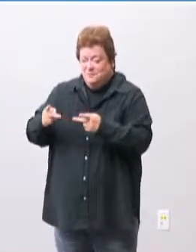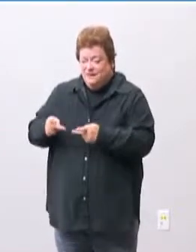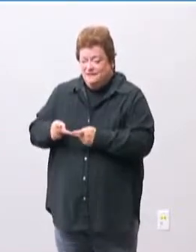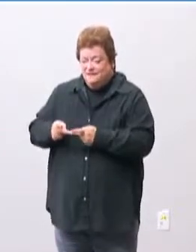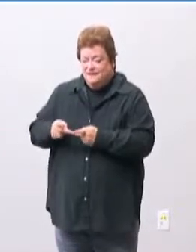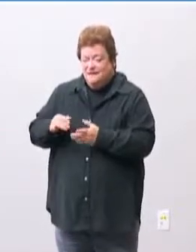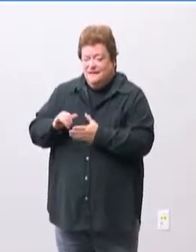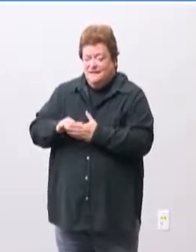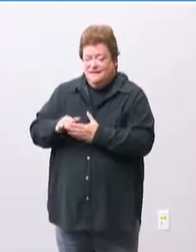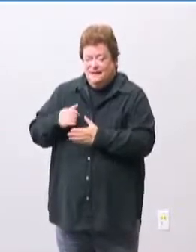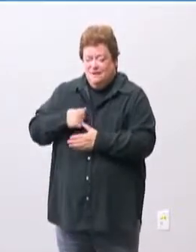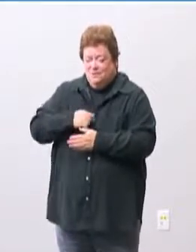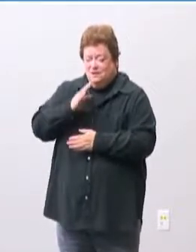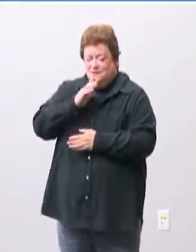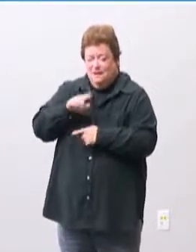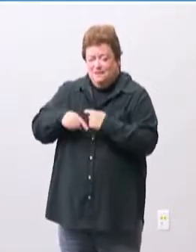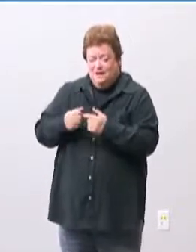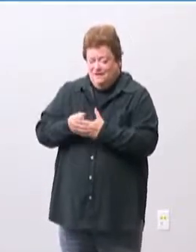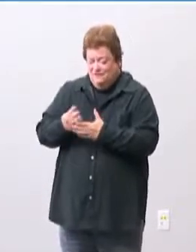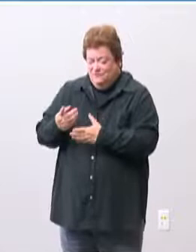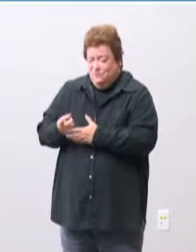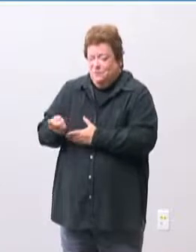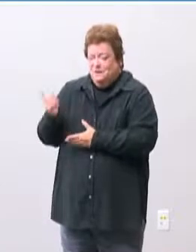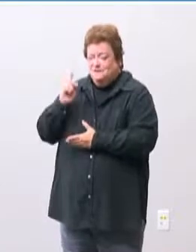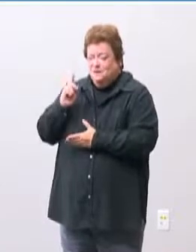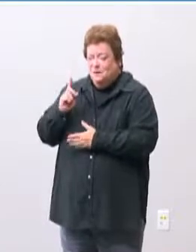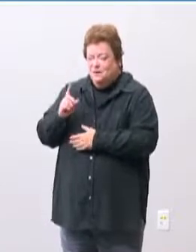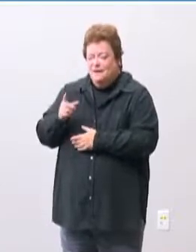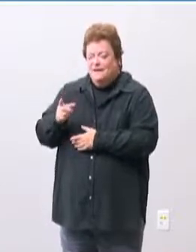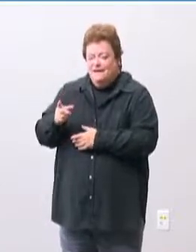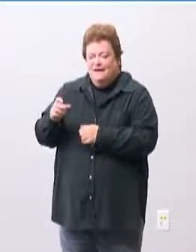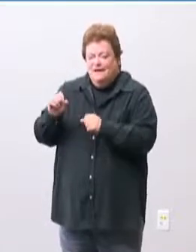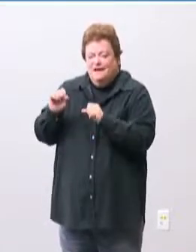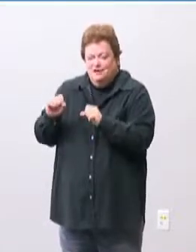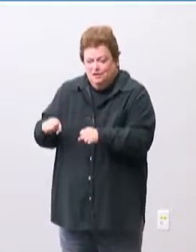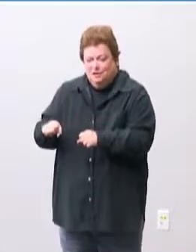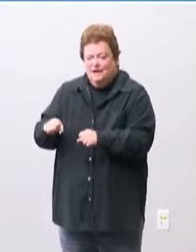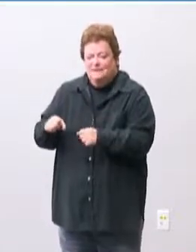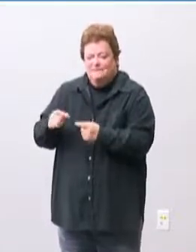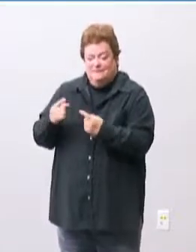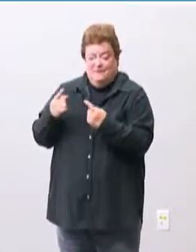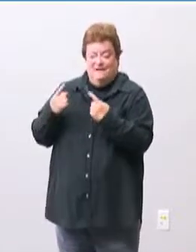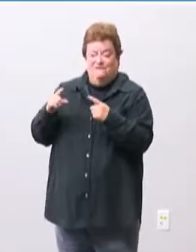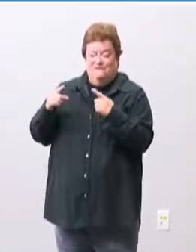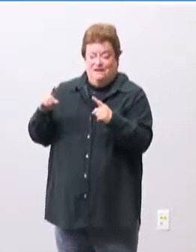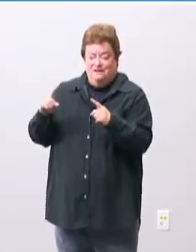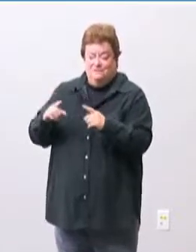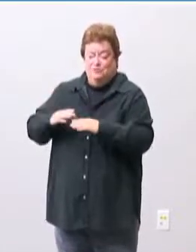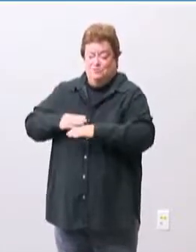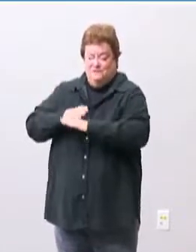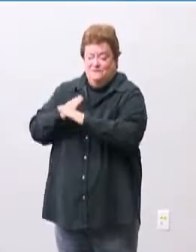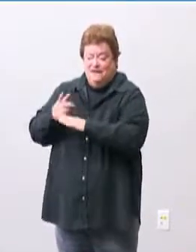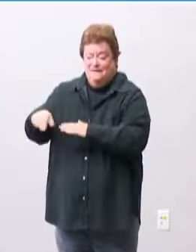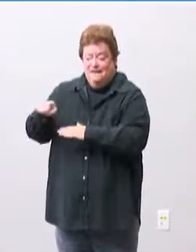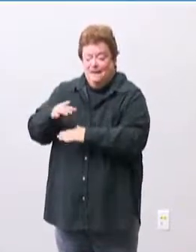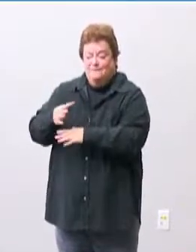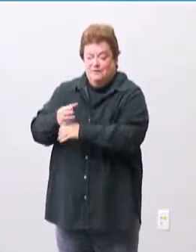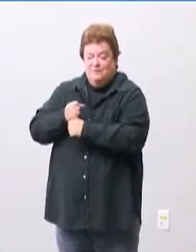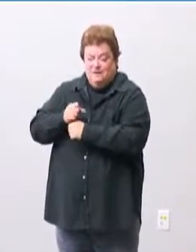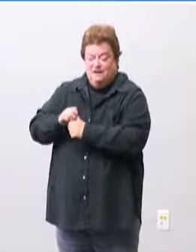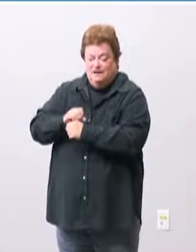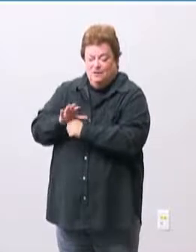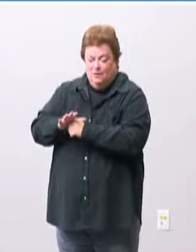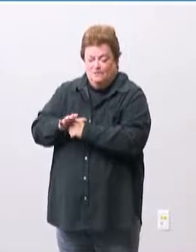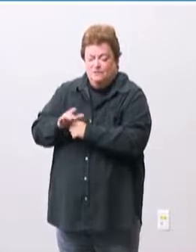just talking about a couple weeks ago, that could have been a really effective tool in preventing some of that. So they're